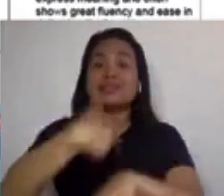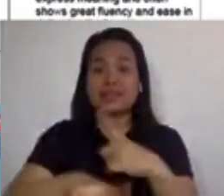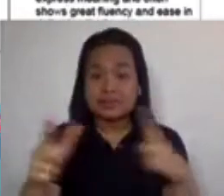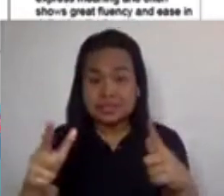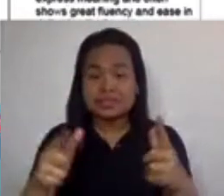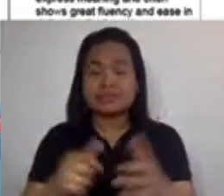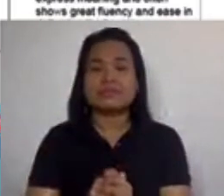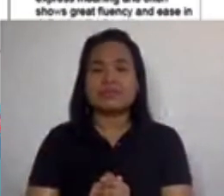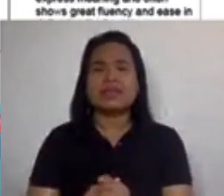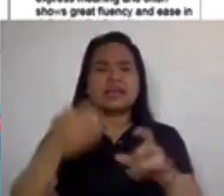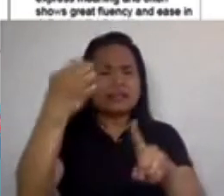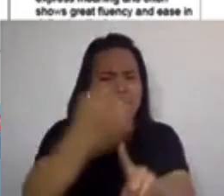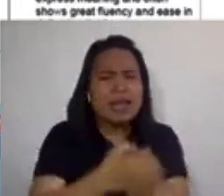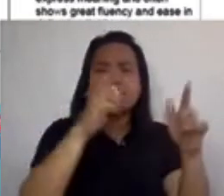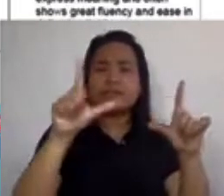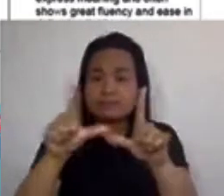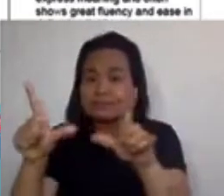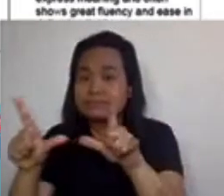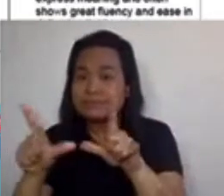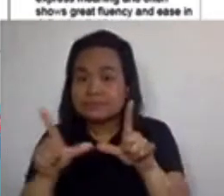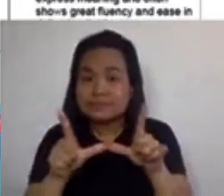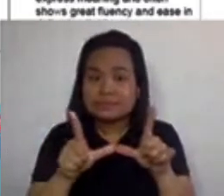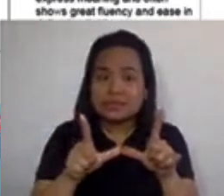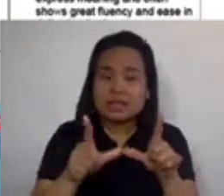in our COT rubric,